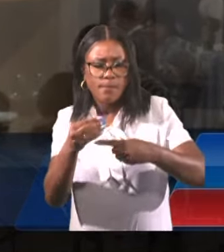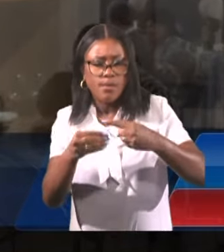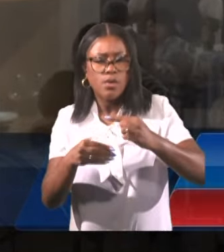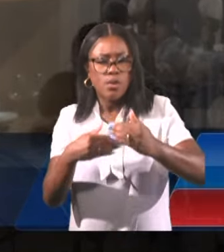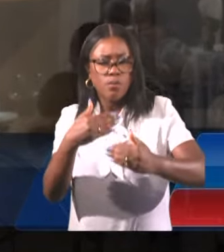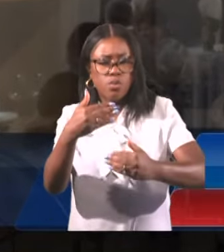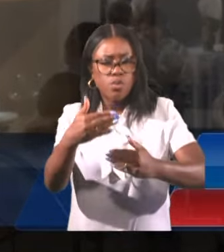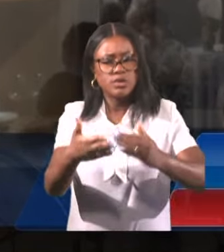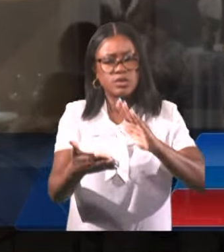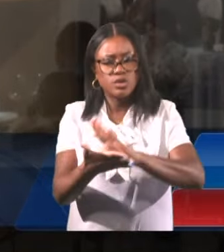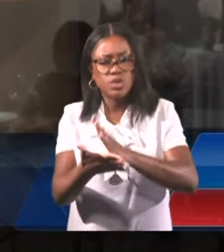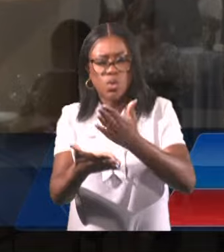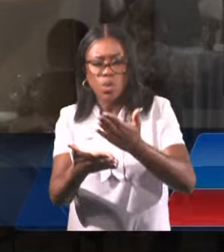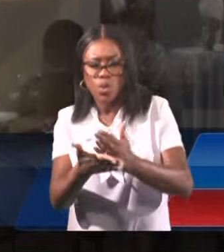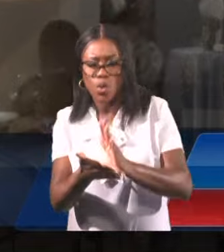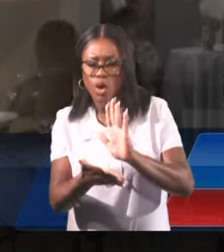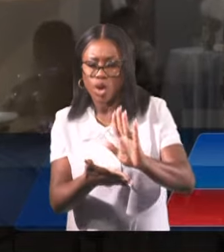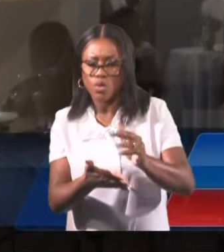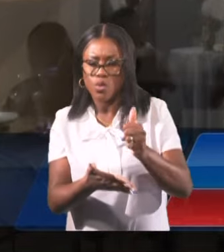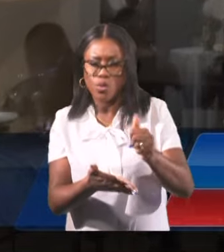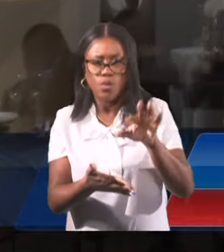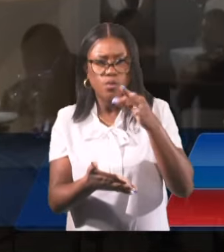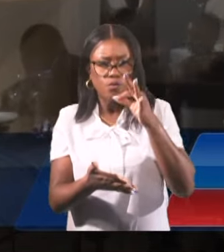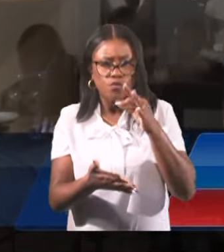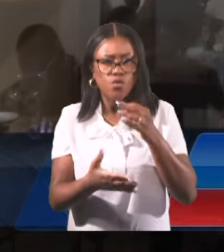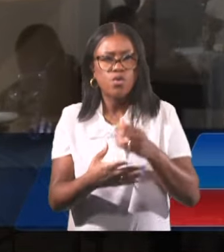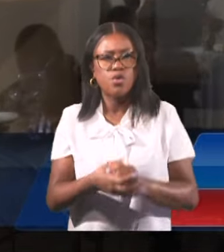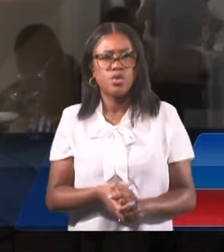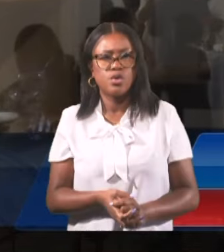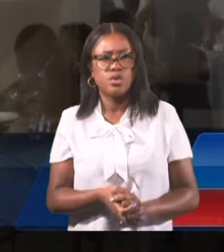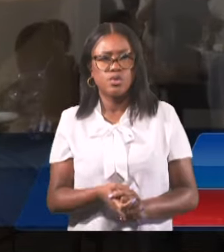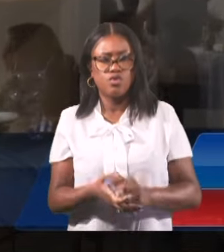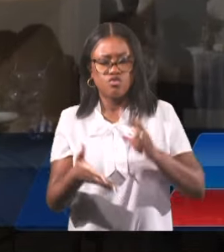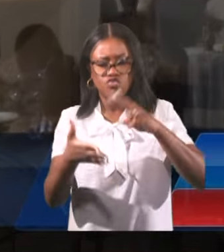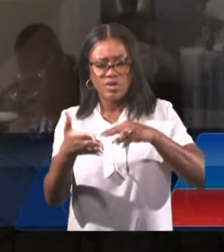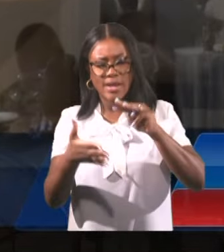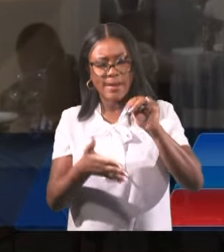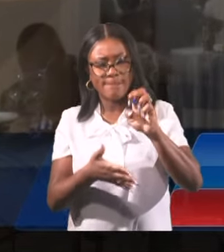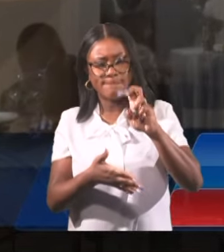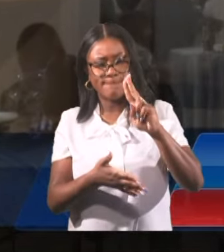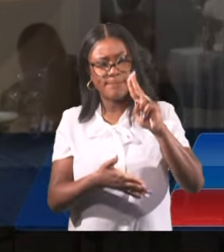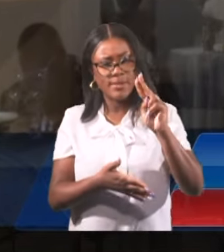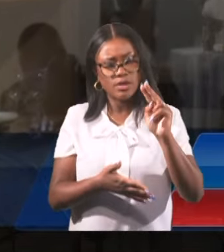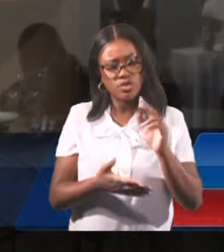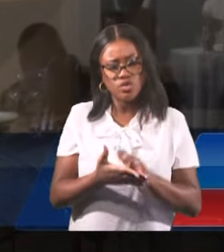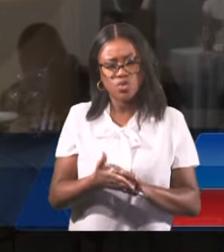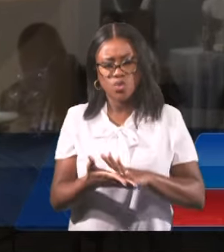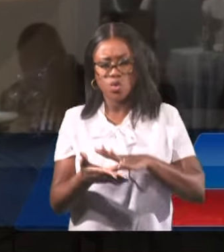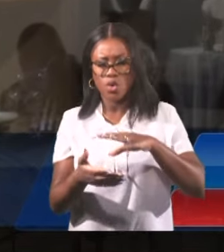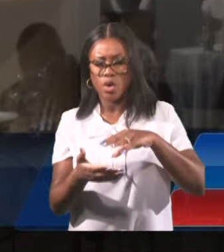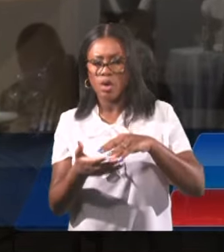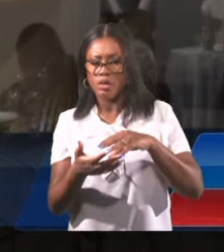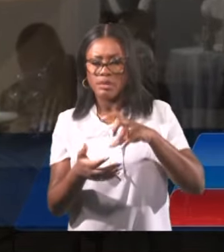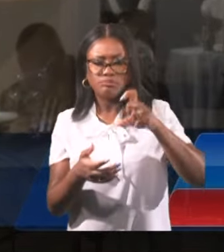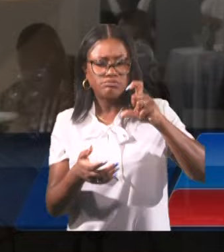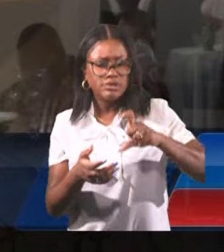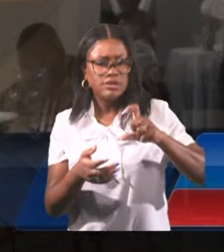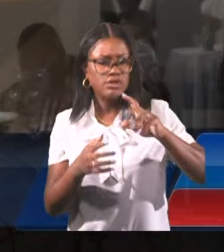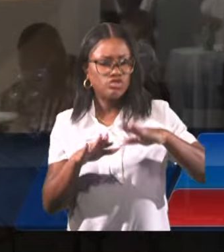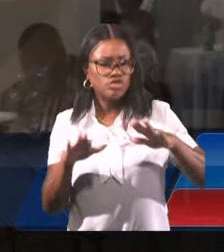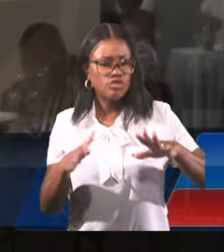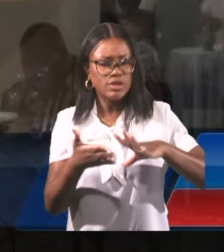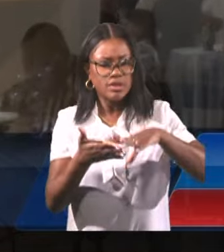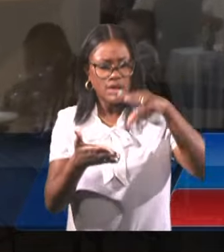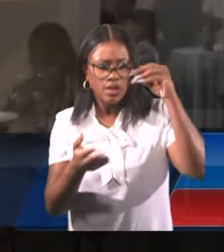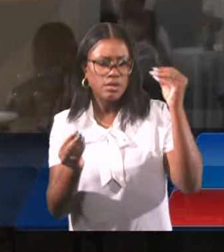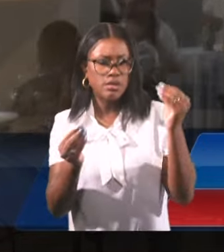actually cooking your own food, learning what goes into your body, reading a menu, reading a recipe. It's time to expose our kids to more than